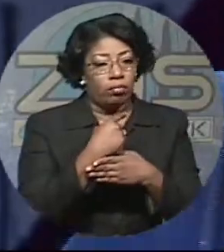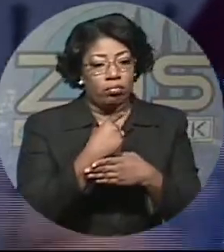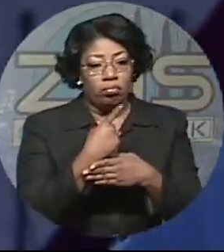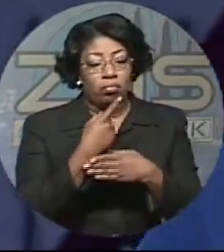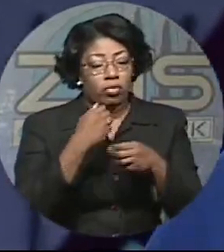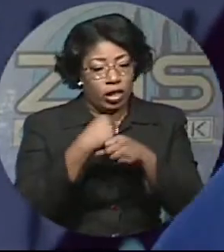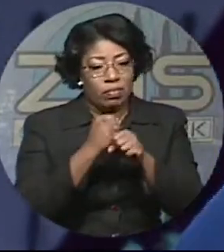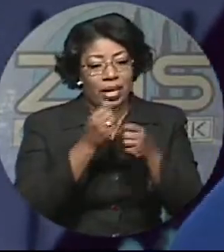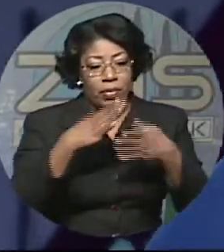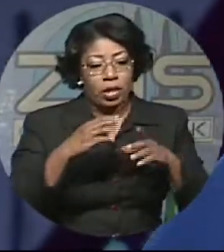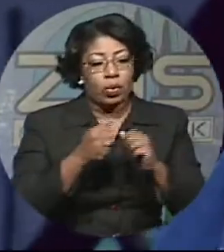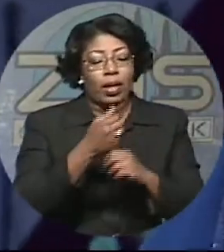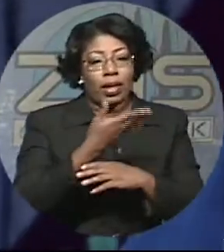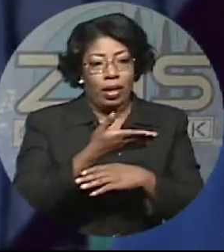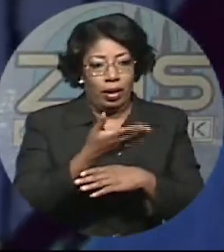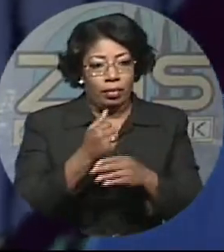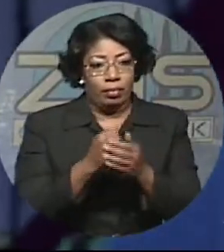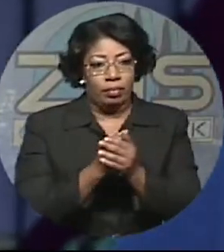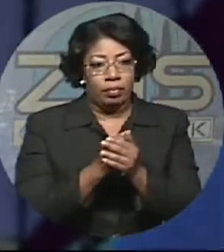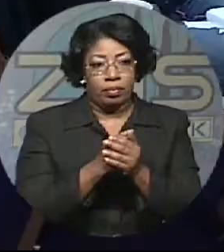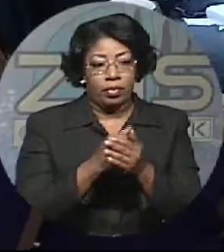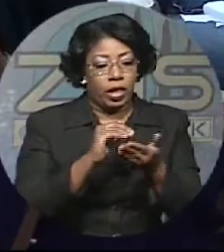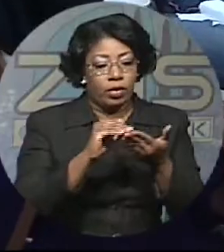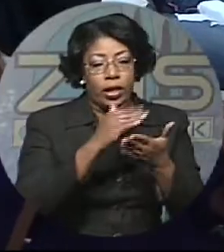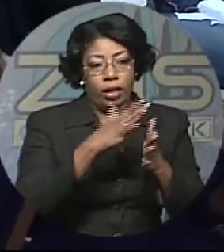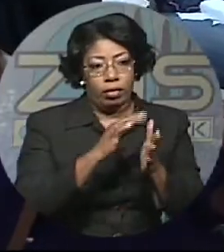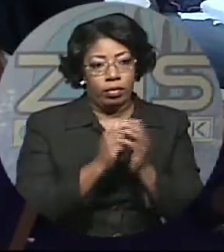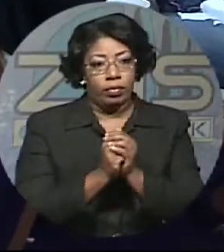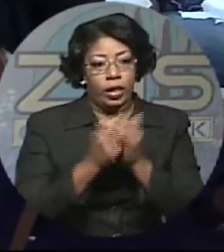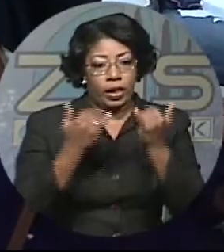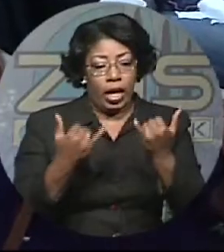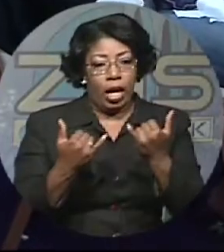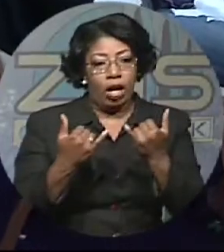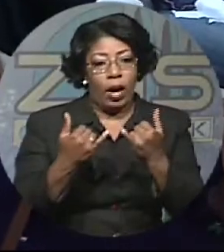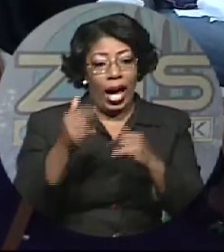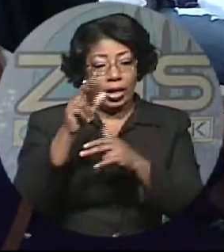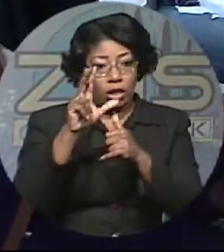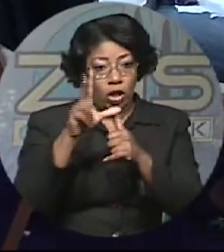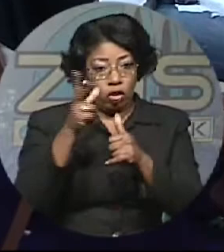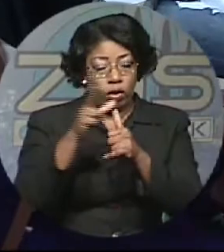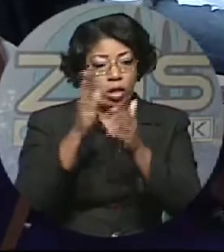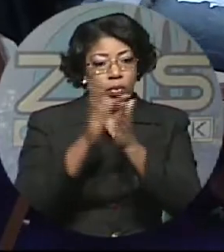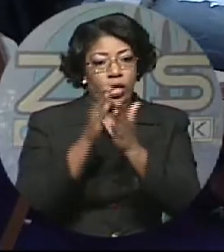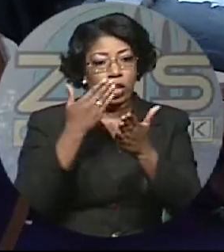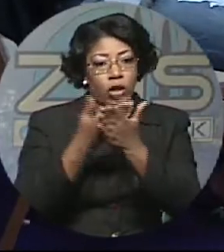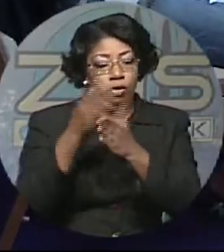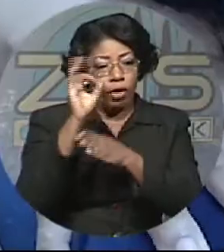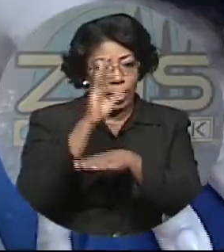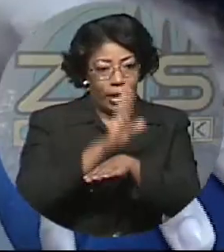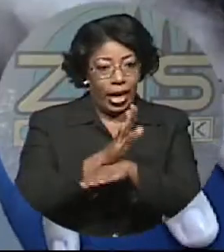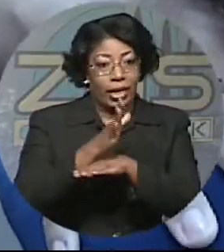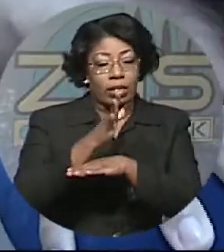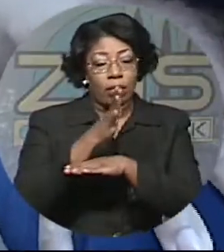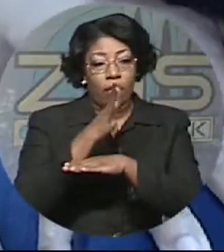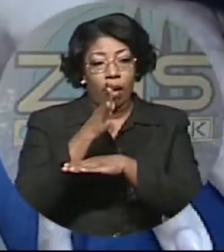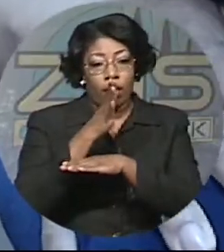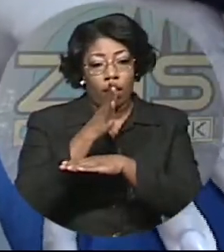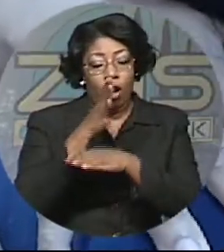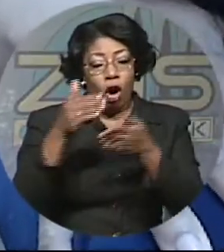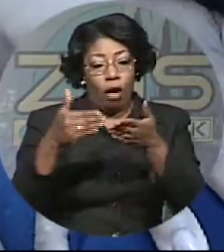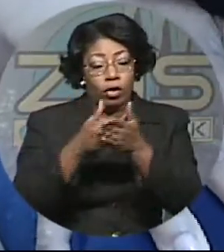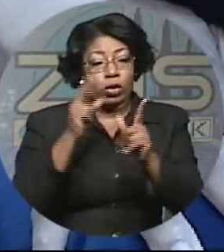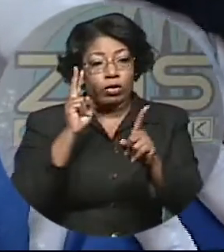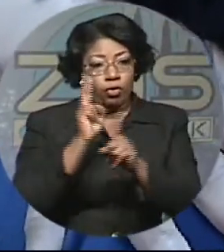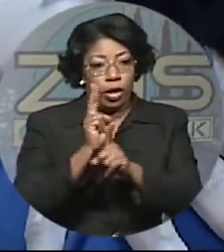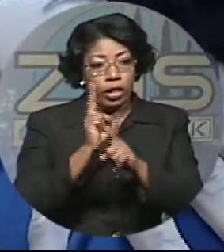make peace with them and let it just be bygones, bygones. While at Trinity City of Praise on Good Friday night, the mother of the country's latest murder